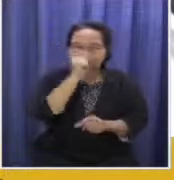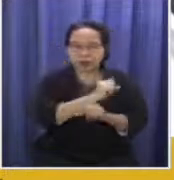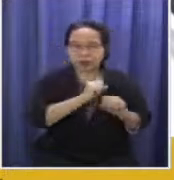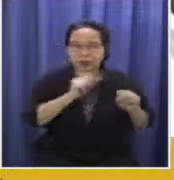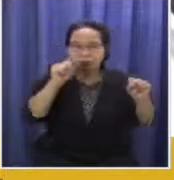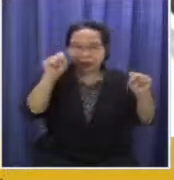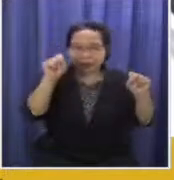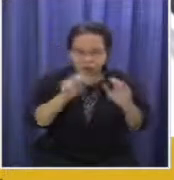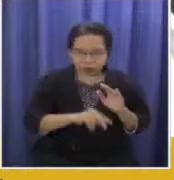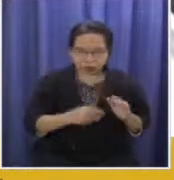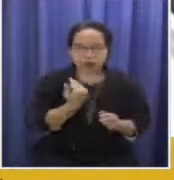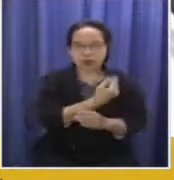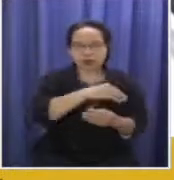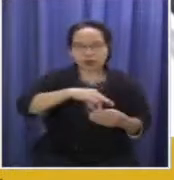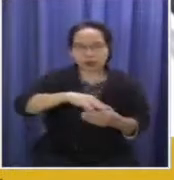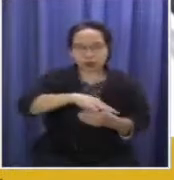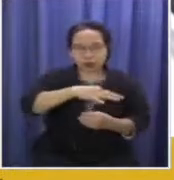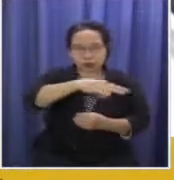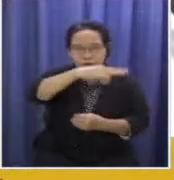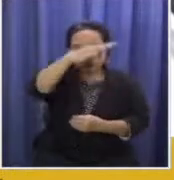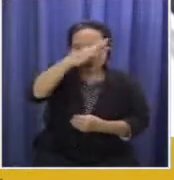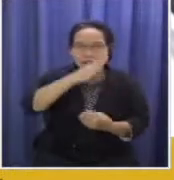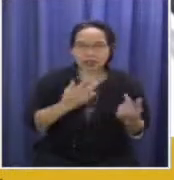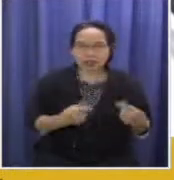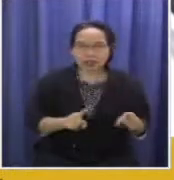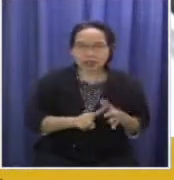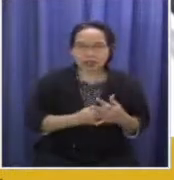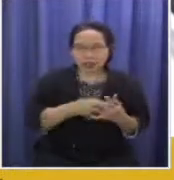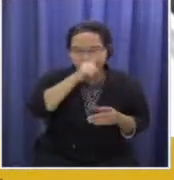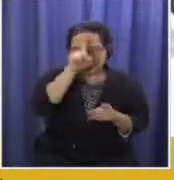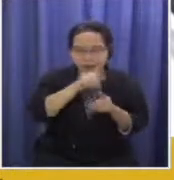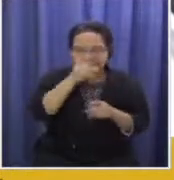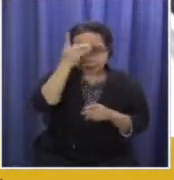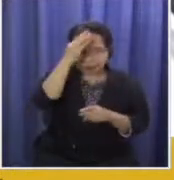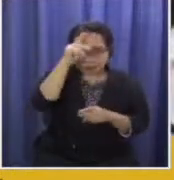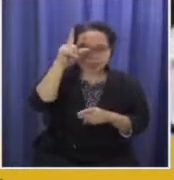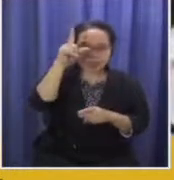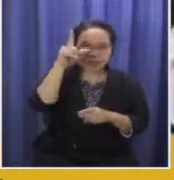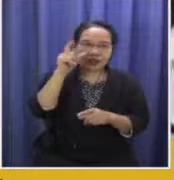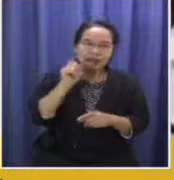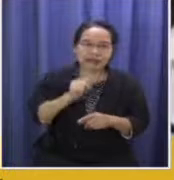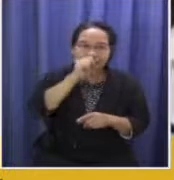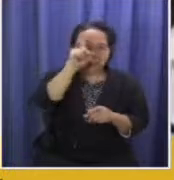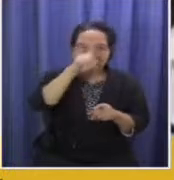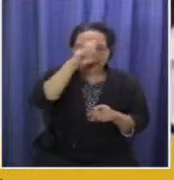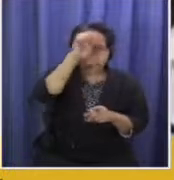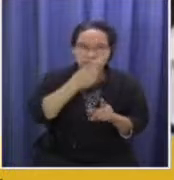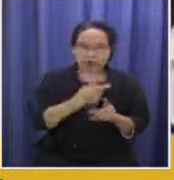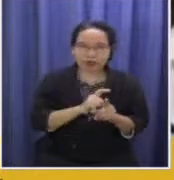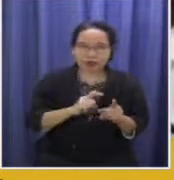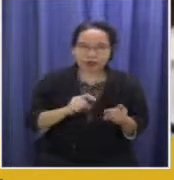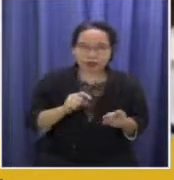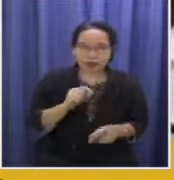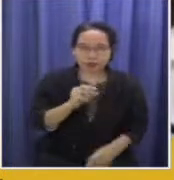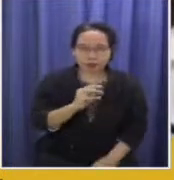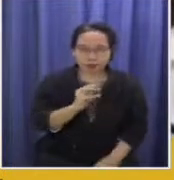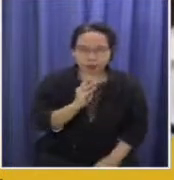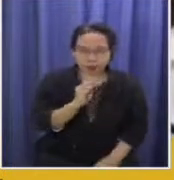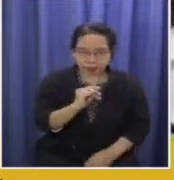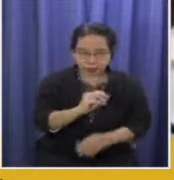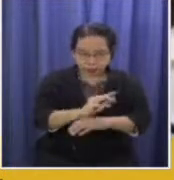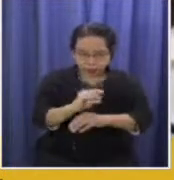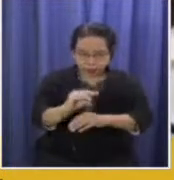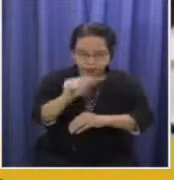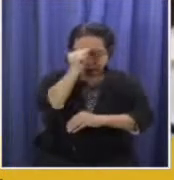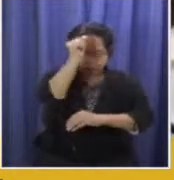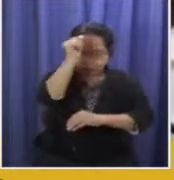salvation of our souls. Let us start, Brother Daniel. Yes, Brother Eli, from Mumbai, India, we have a